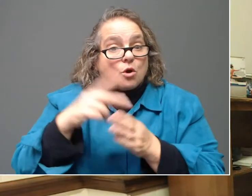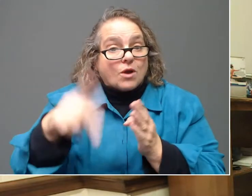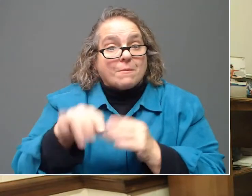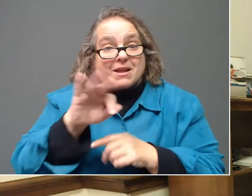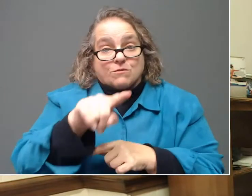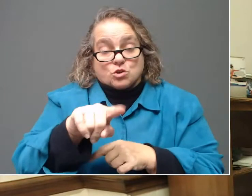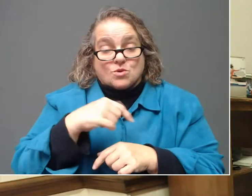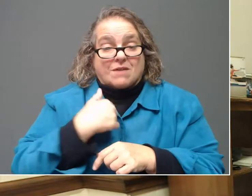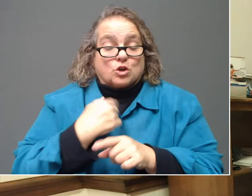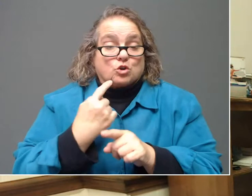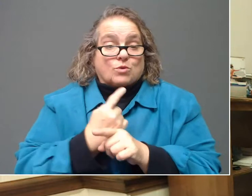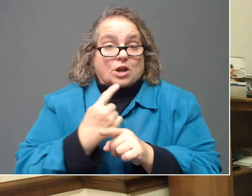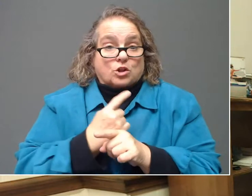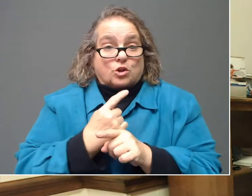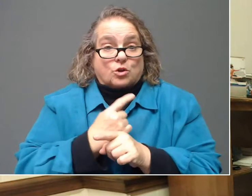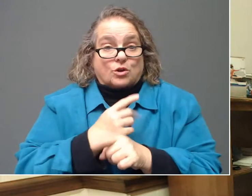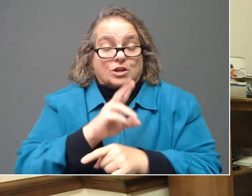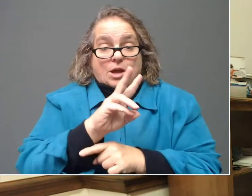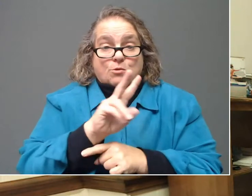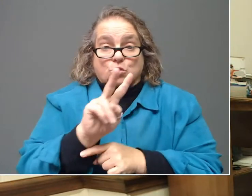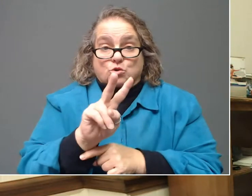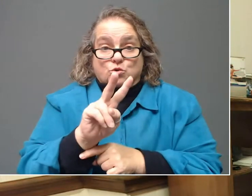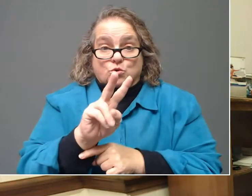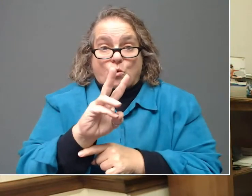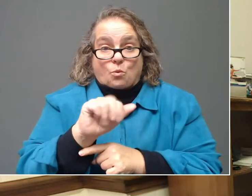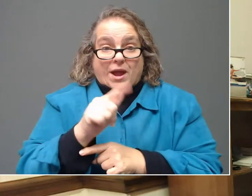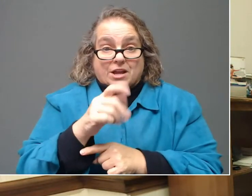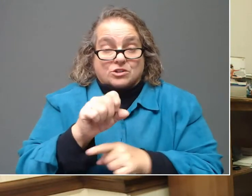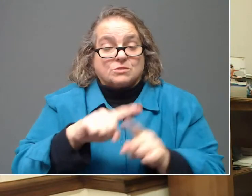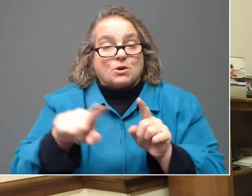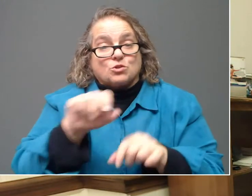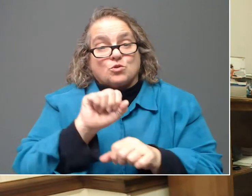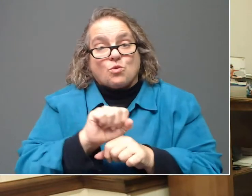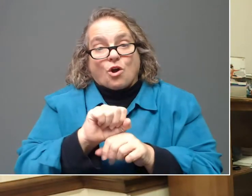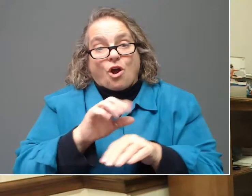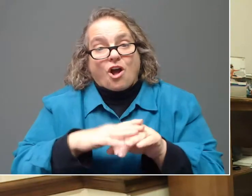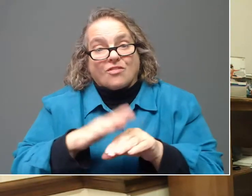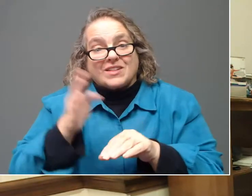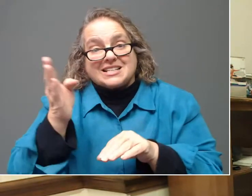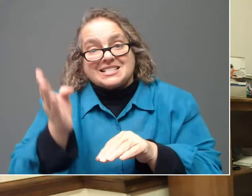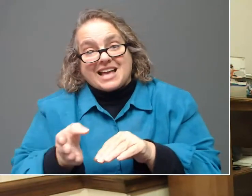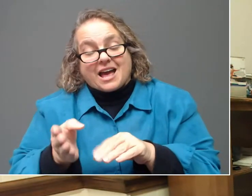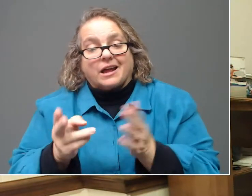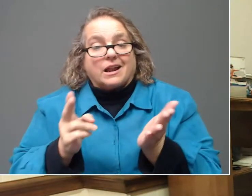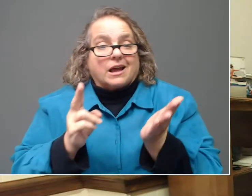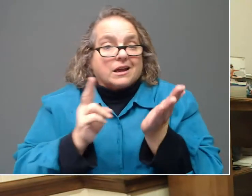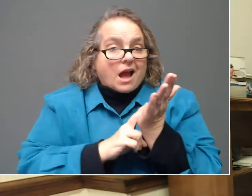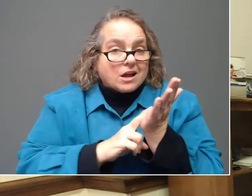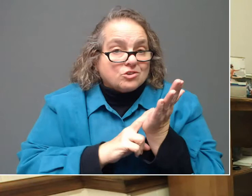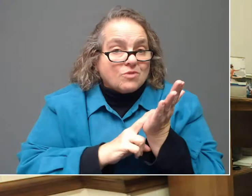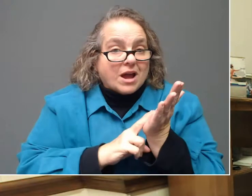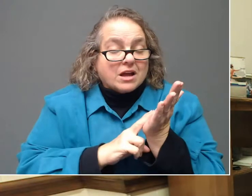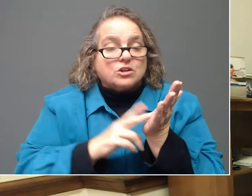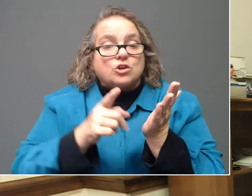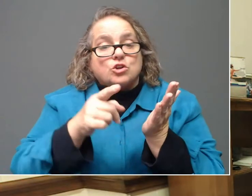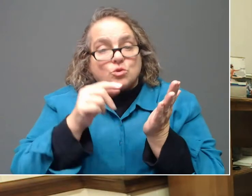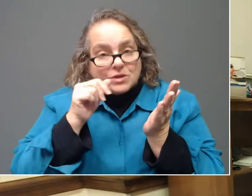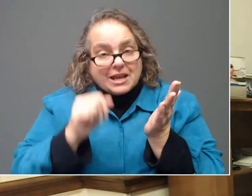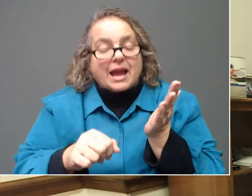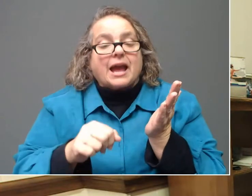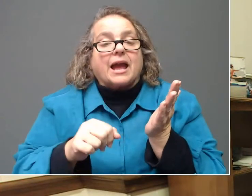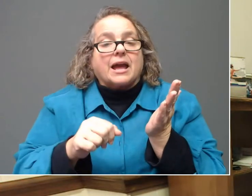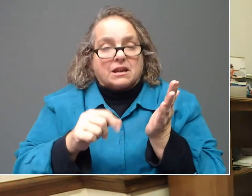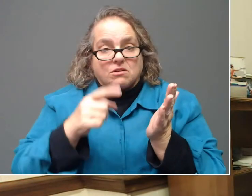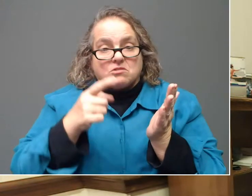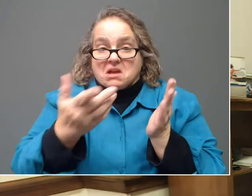W-2 wages, but also work some on the side and on a contract basis, then you may be eligible for this